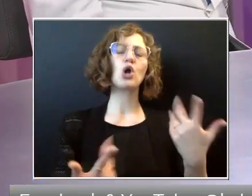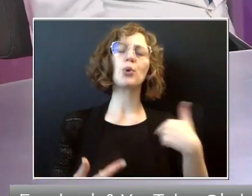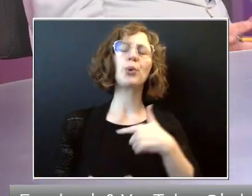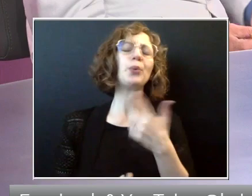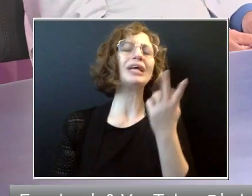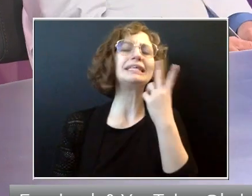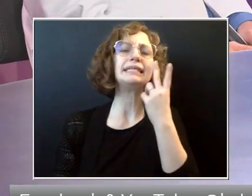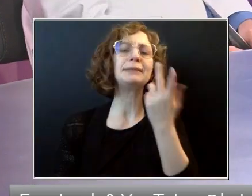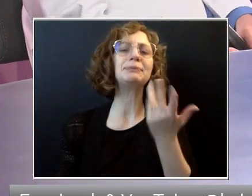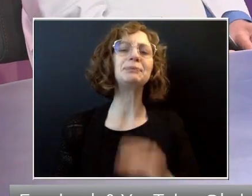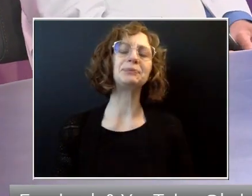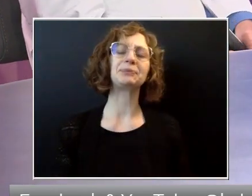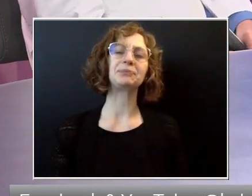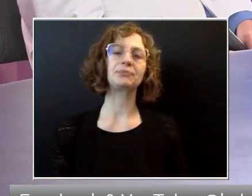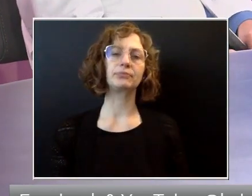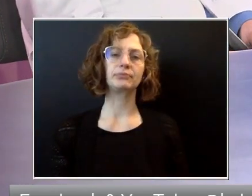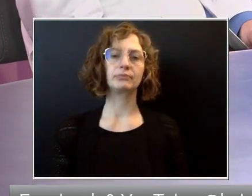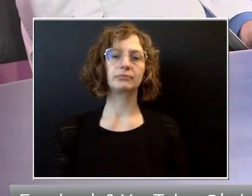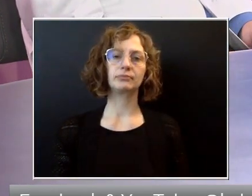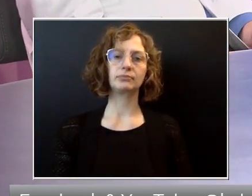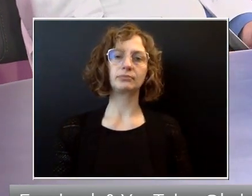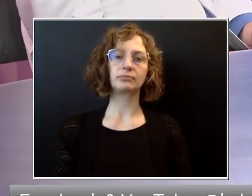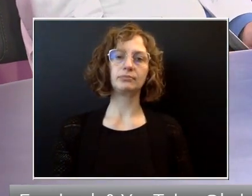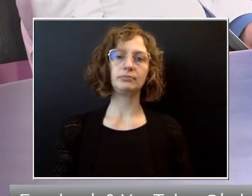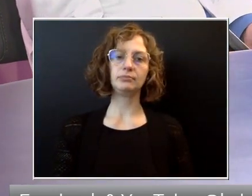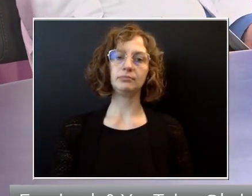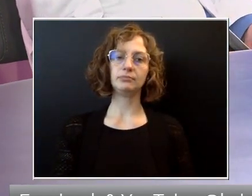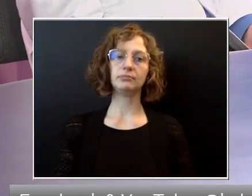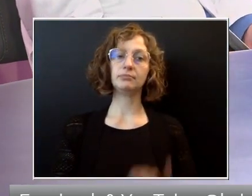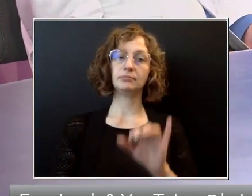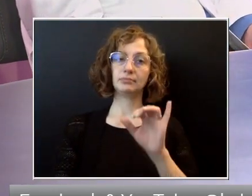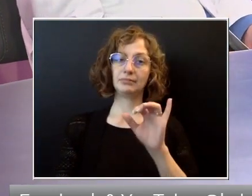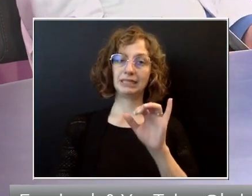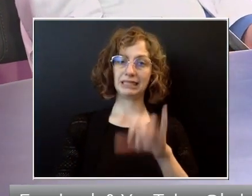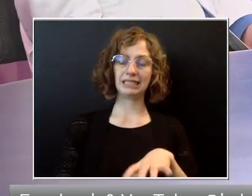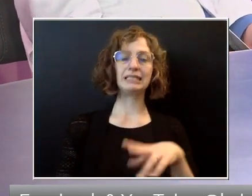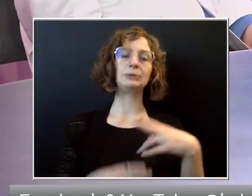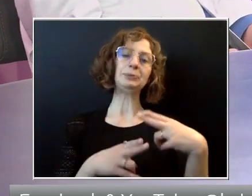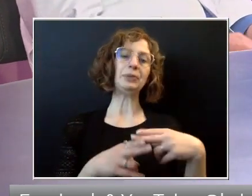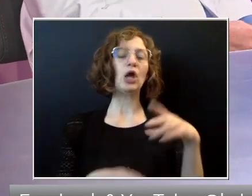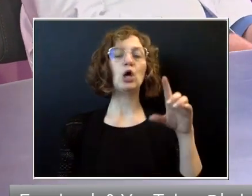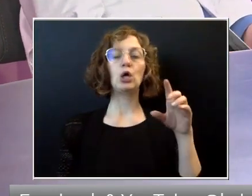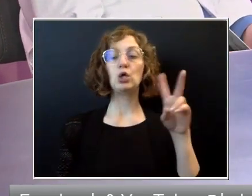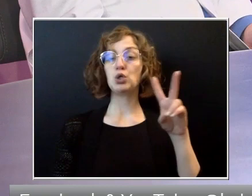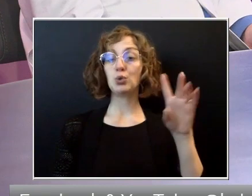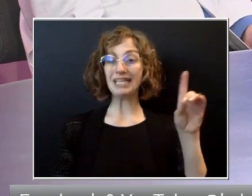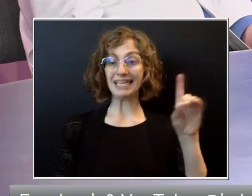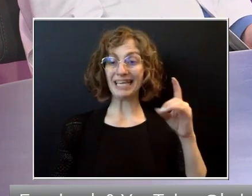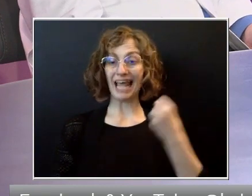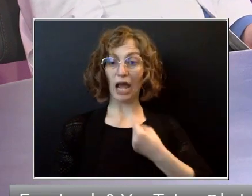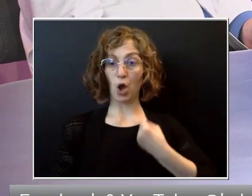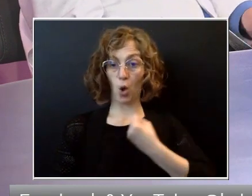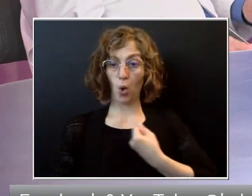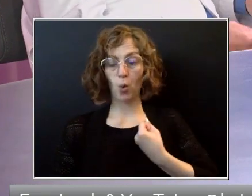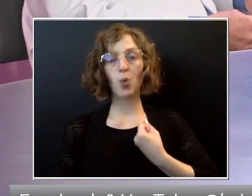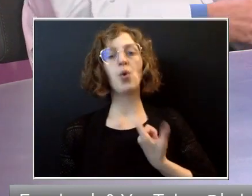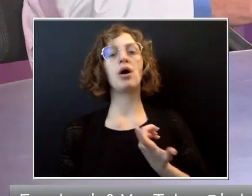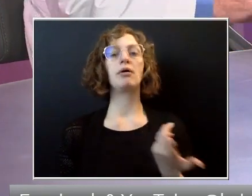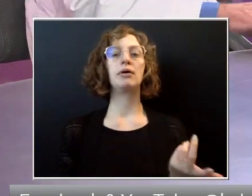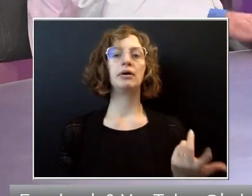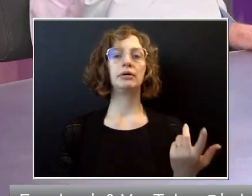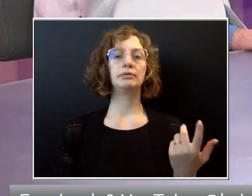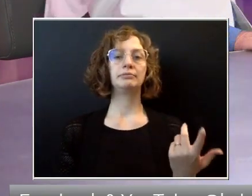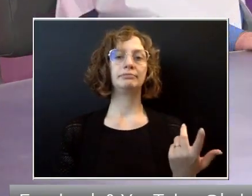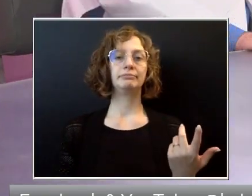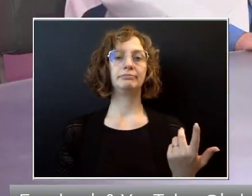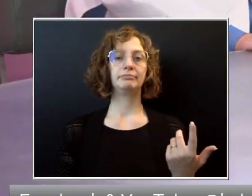So this is what we call a two-dimensional echocardiogram. We're basically taking a slice through